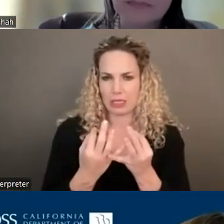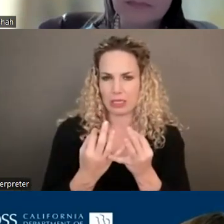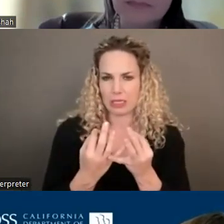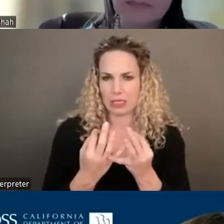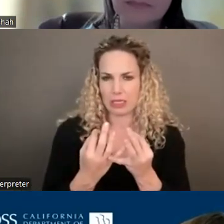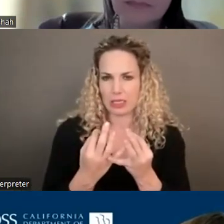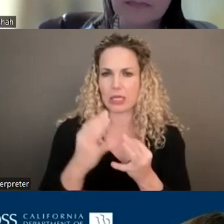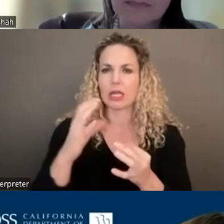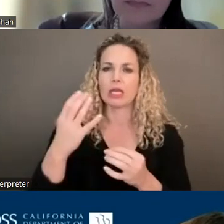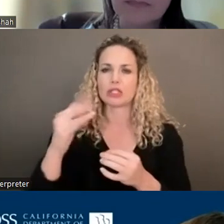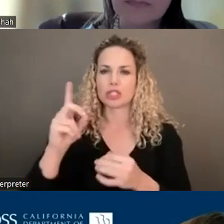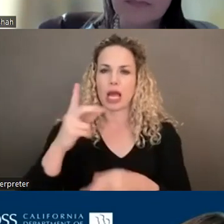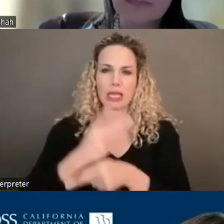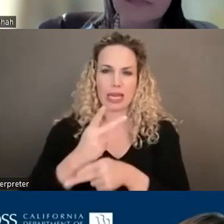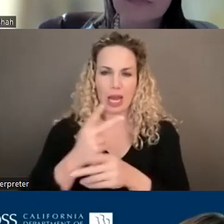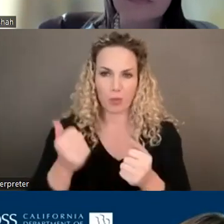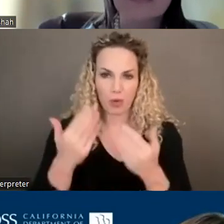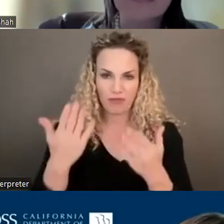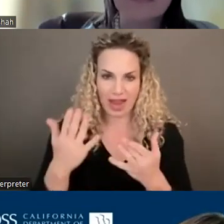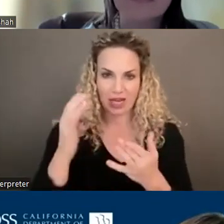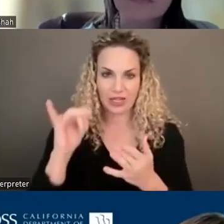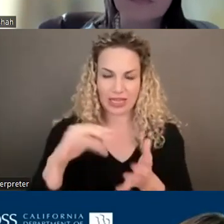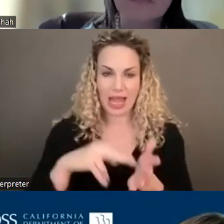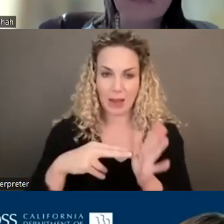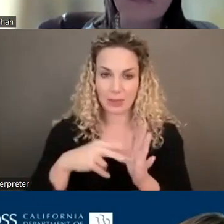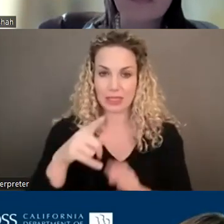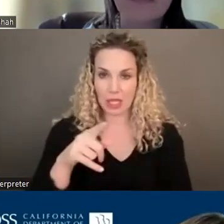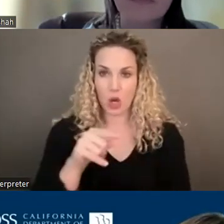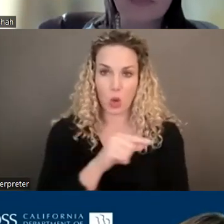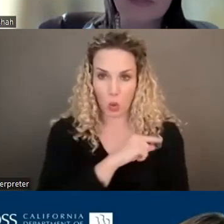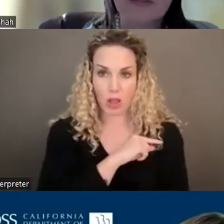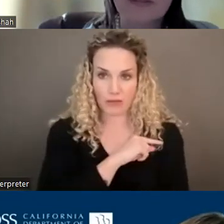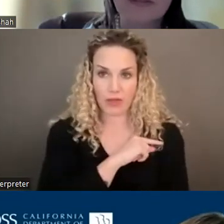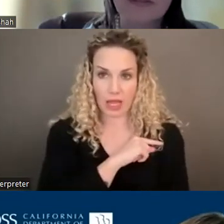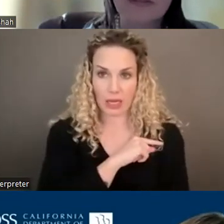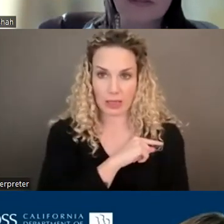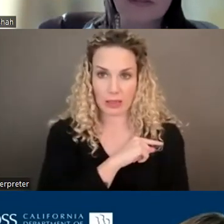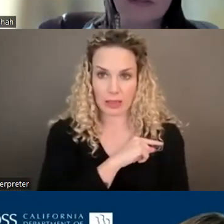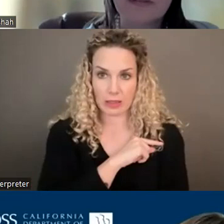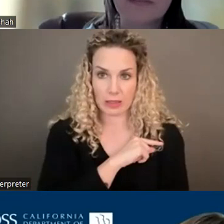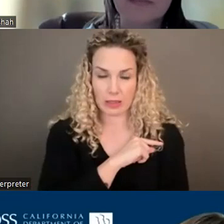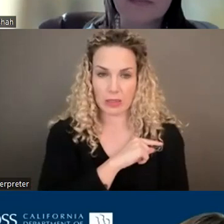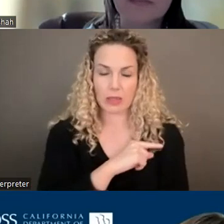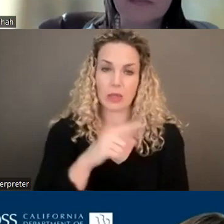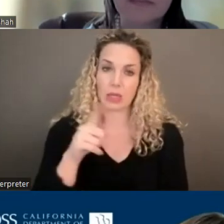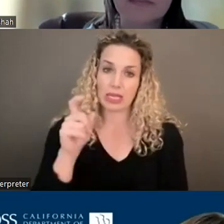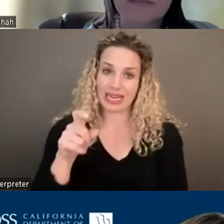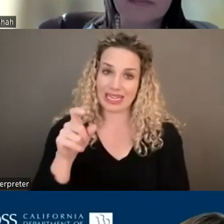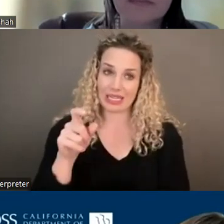childcare providers, so that means they're qualified, and they need to